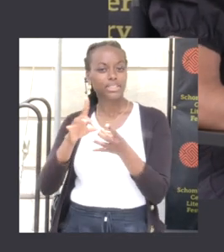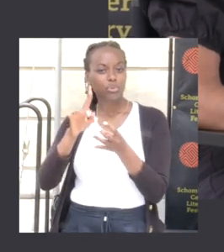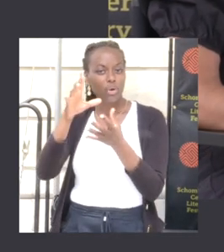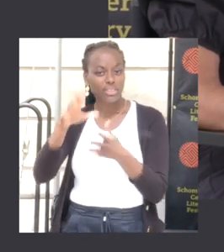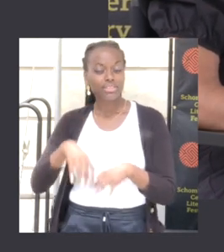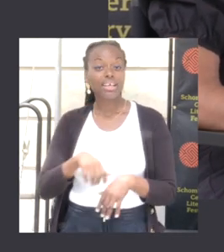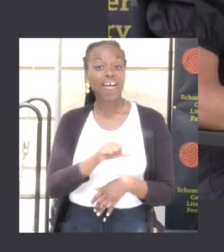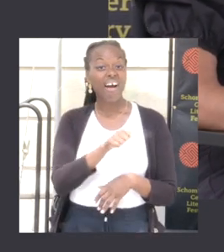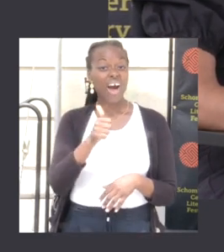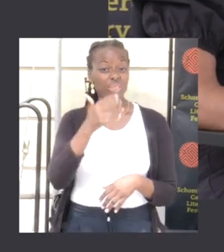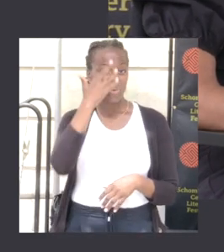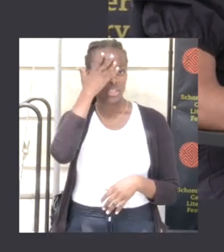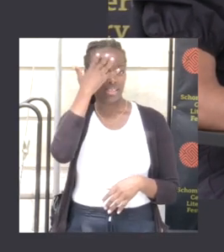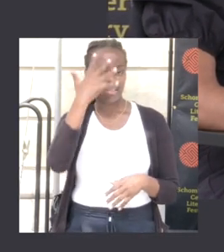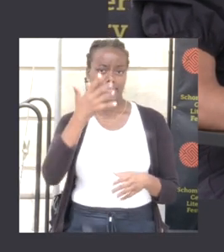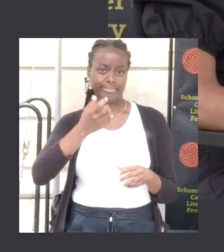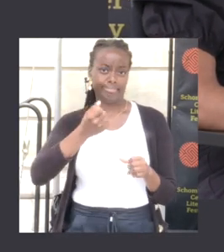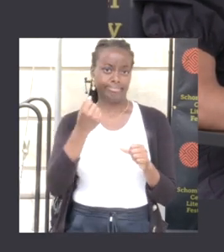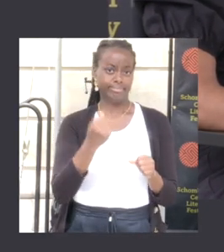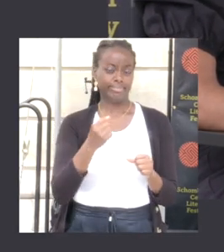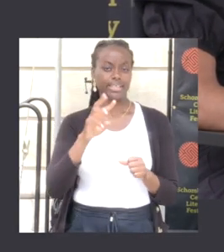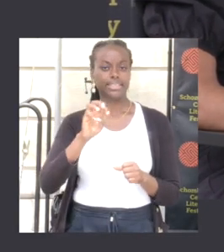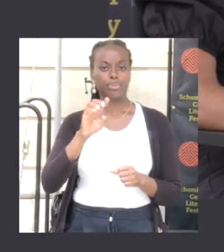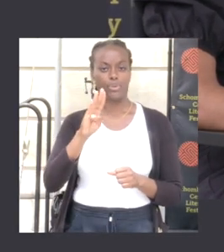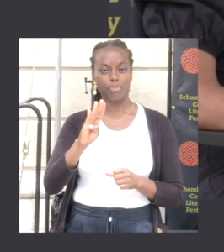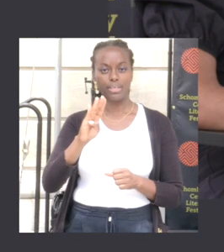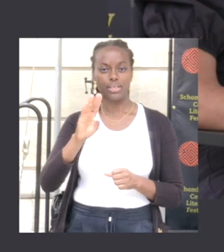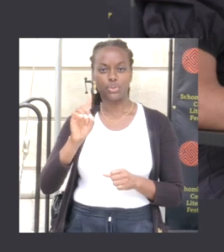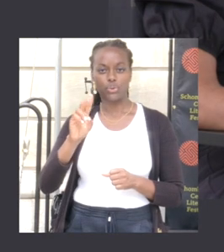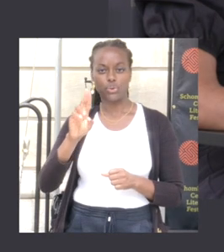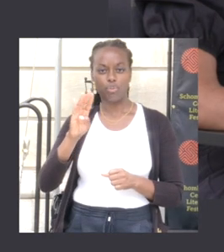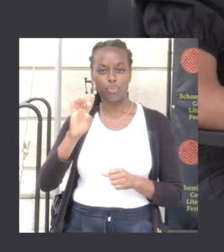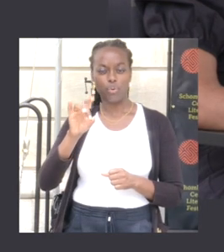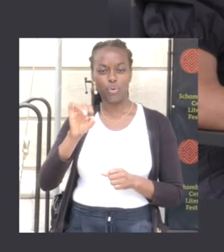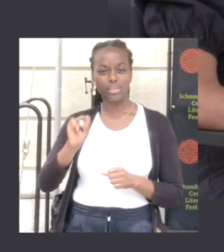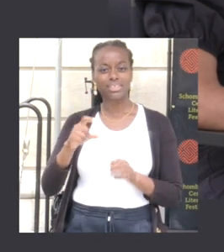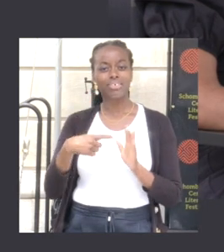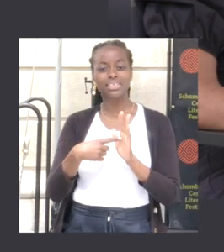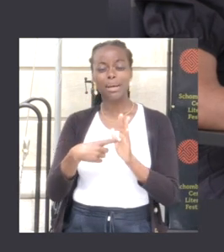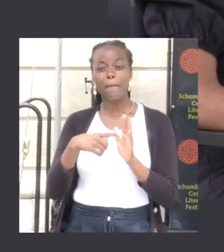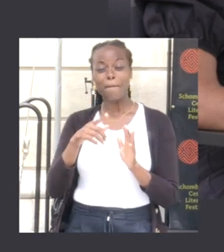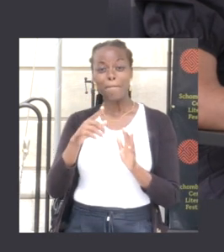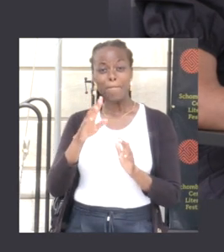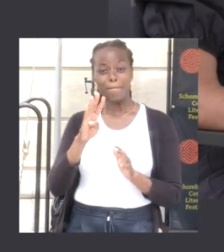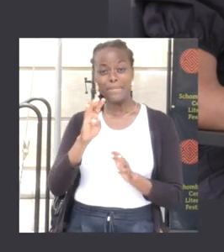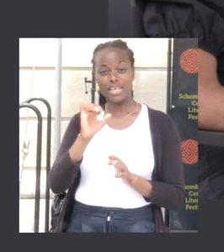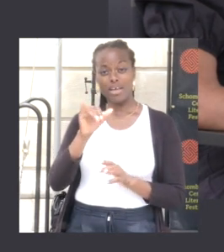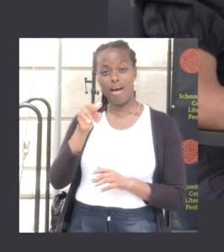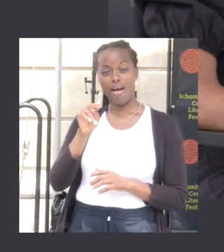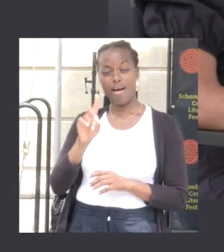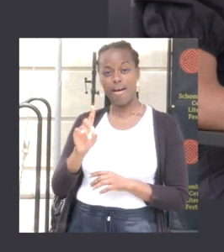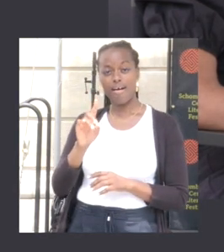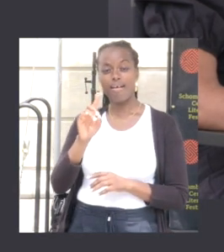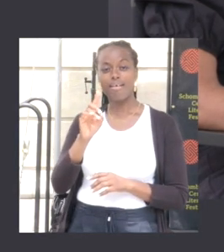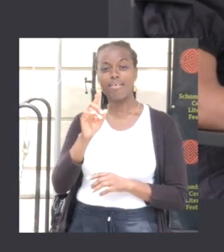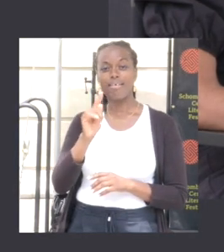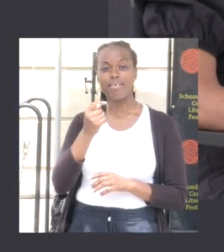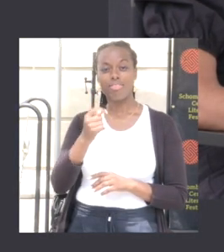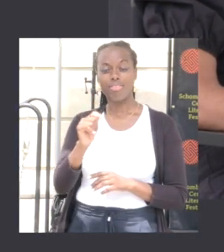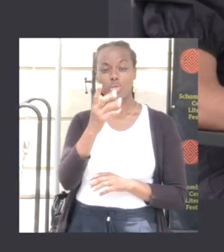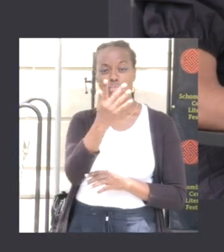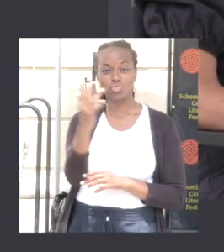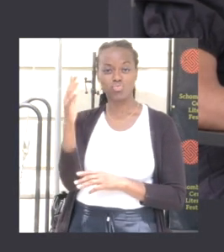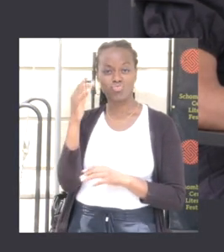Bois inform deeply personal reflections like Beyond the Tree Line, Rashad Fraser's return to his native North Carolina's rural